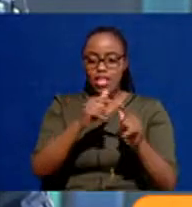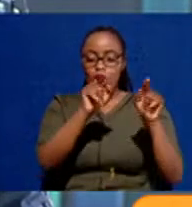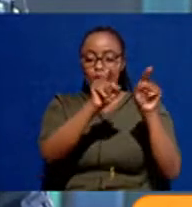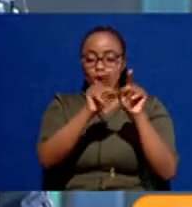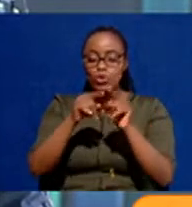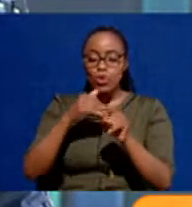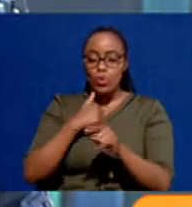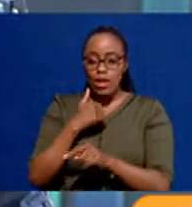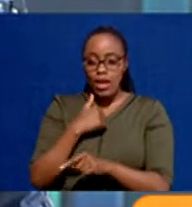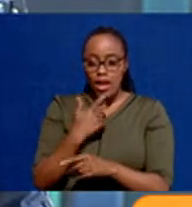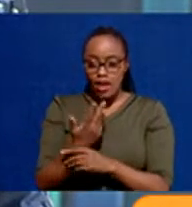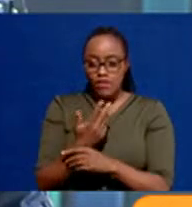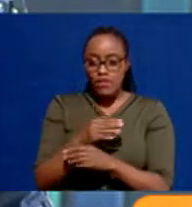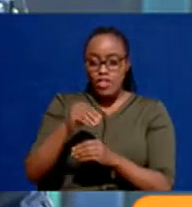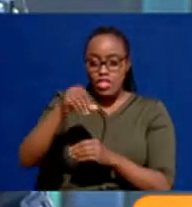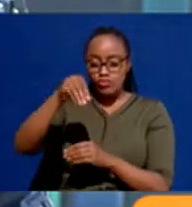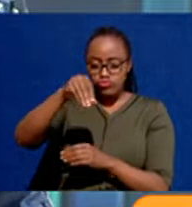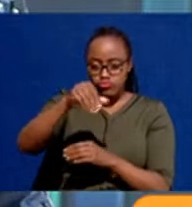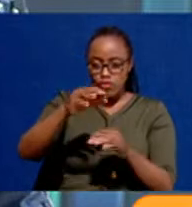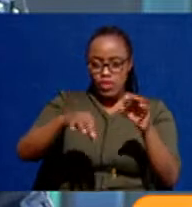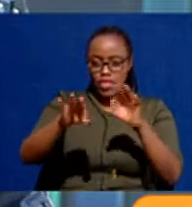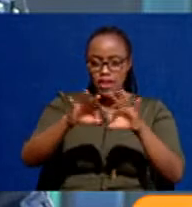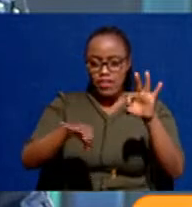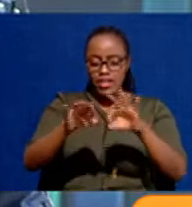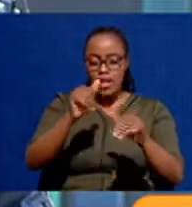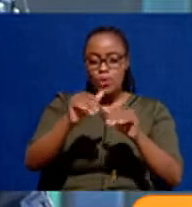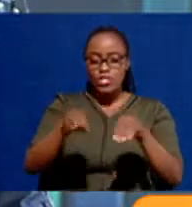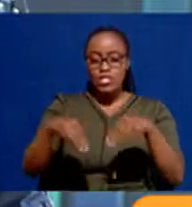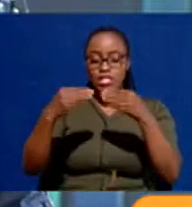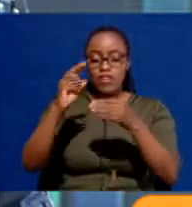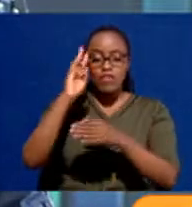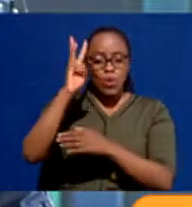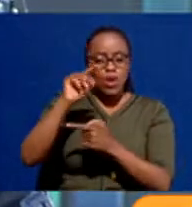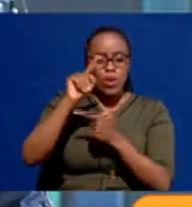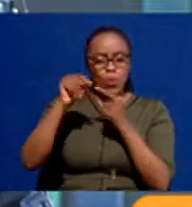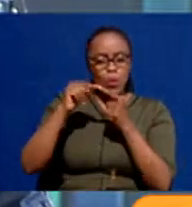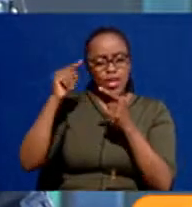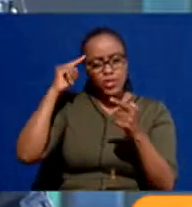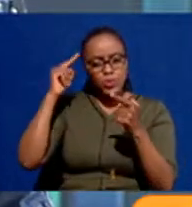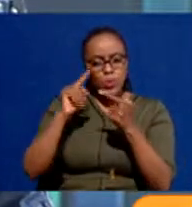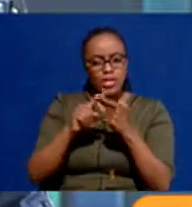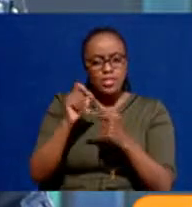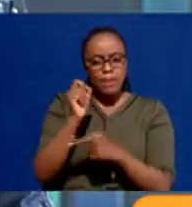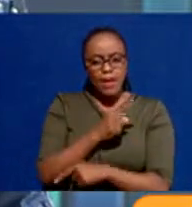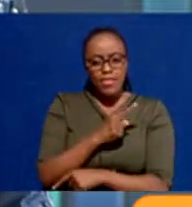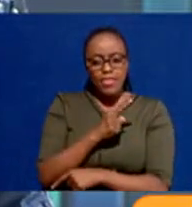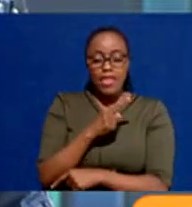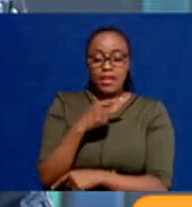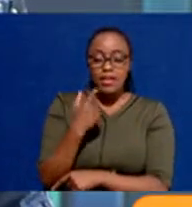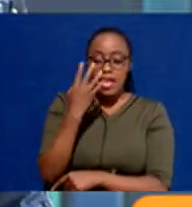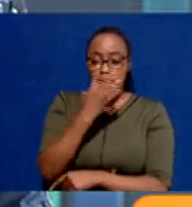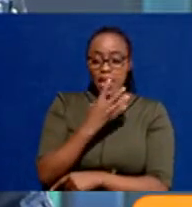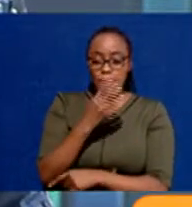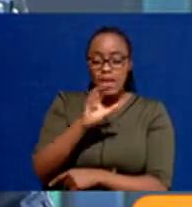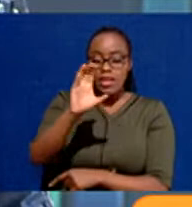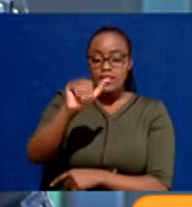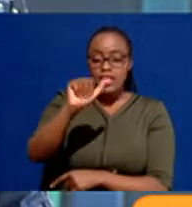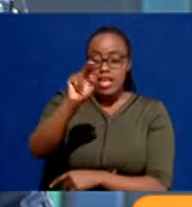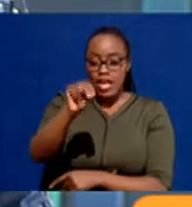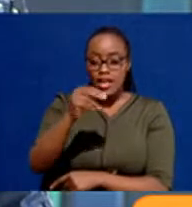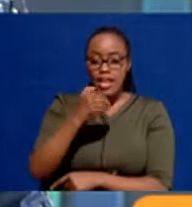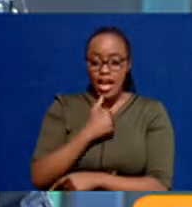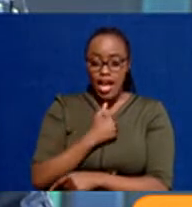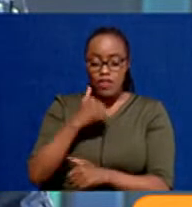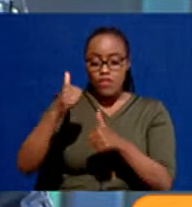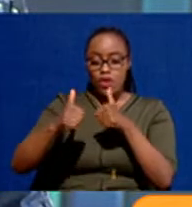also planted top dressing, which we'll start distributing maybe towards the beginning of April. We have CAN, which is, you